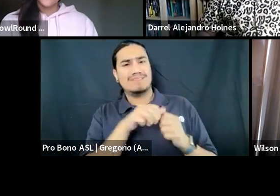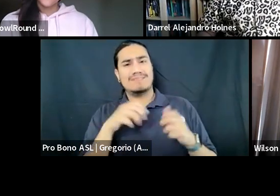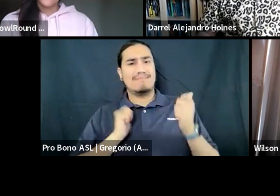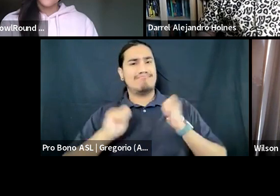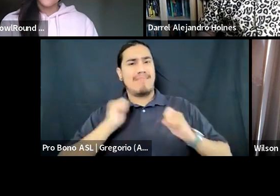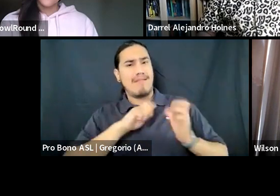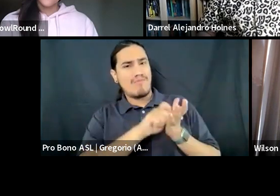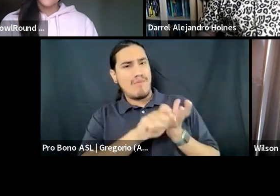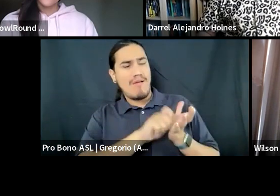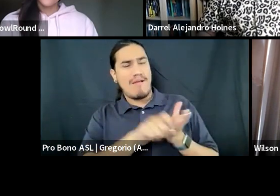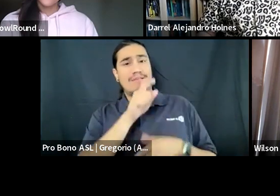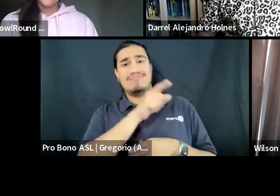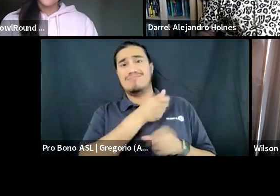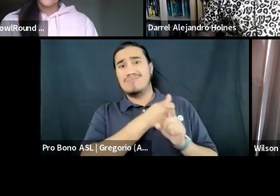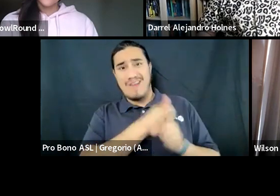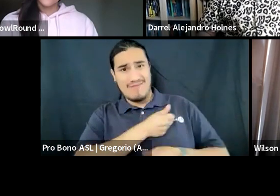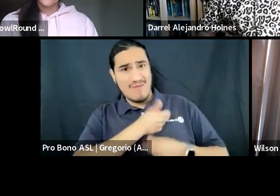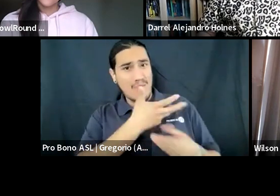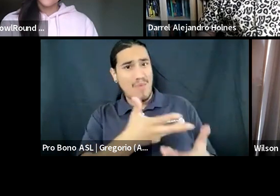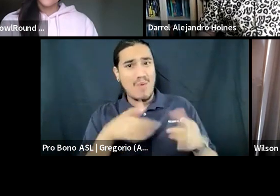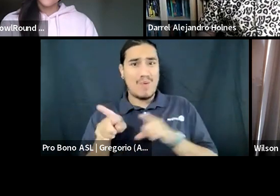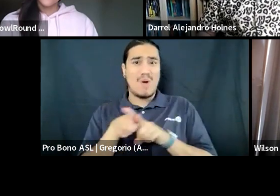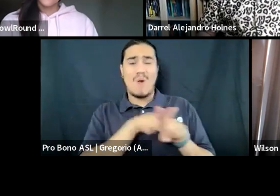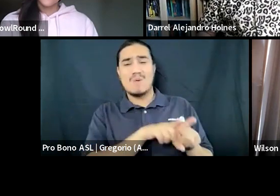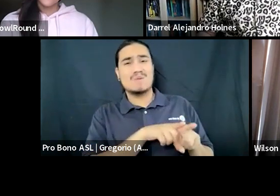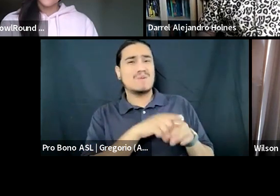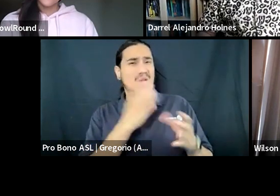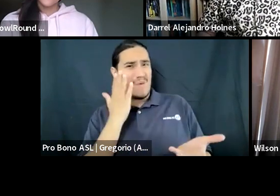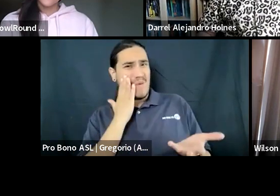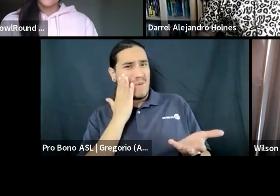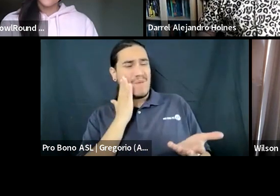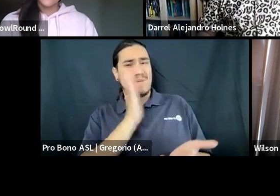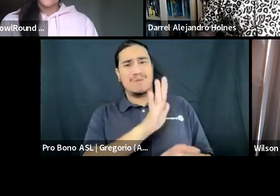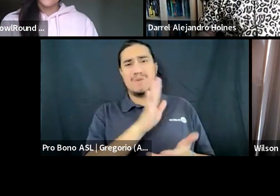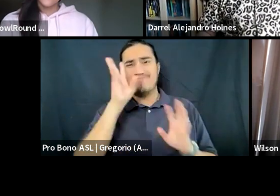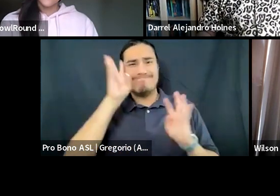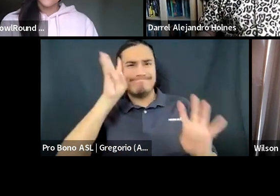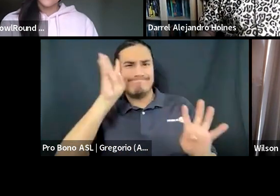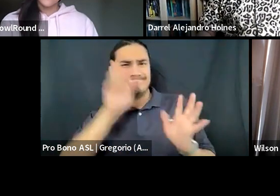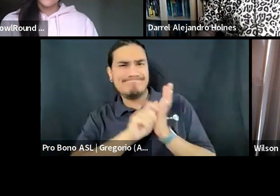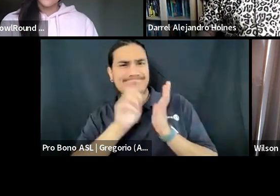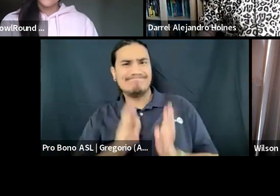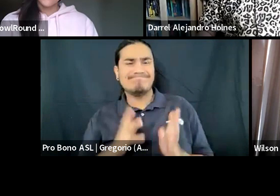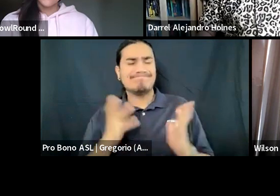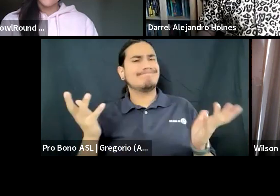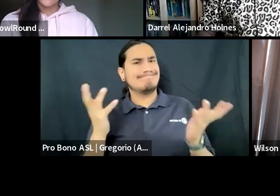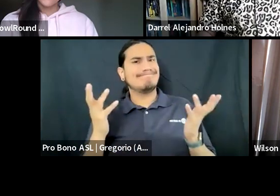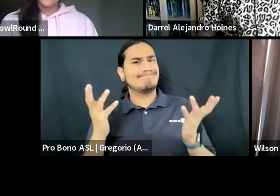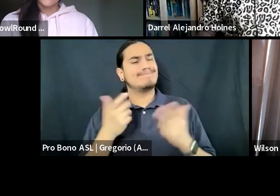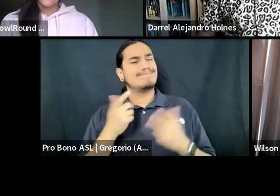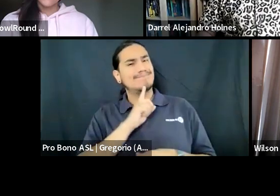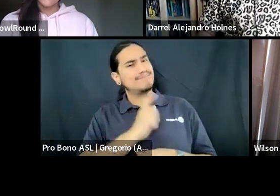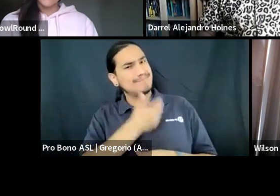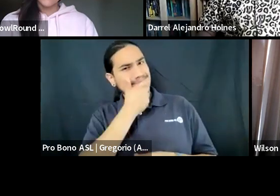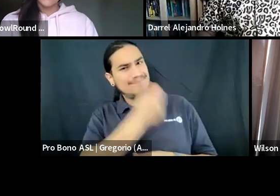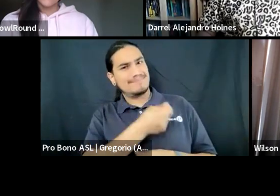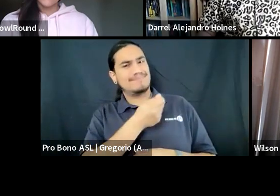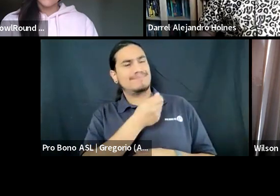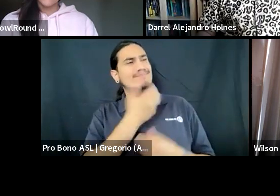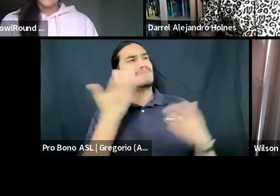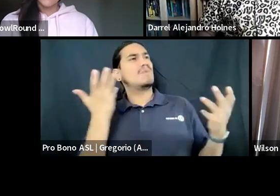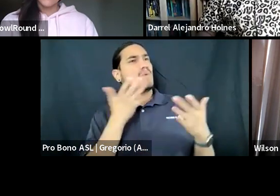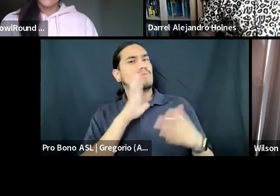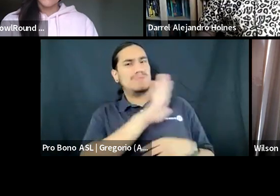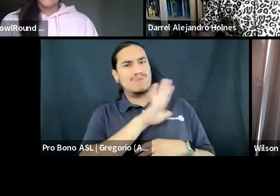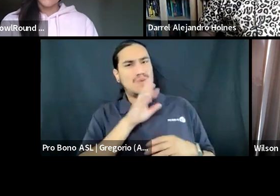multidisciplinary artist, you're a poet, and it's your creative writer. You're not, you know, so I'm really interested in like, what was